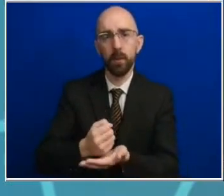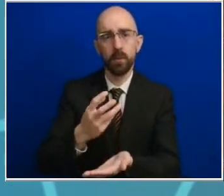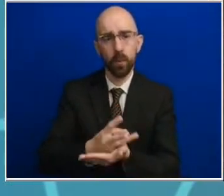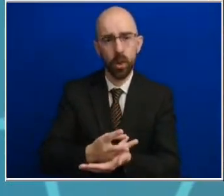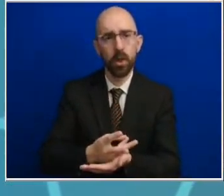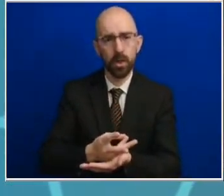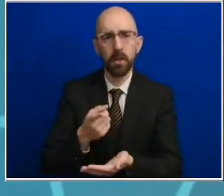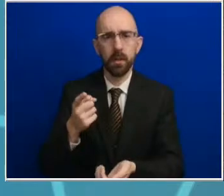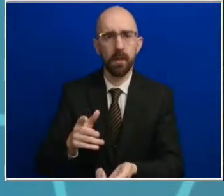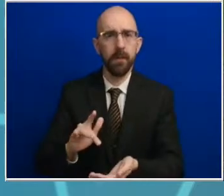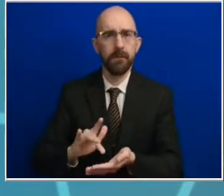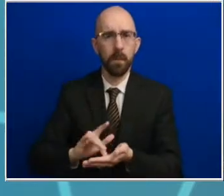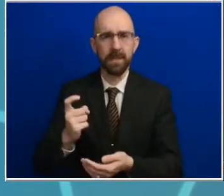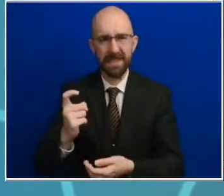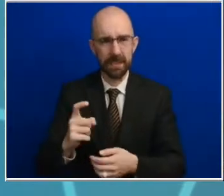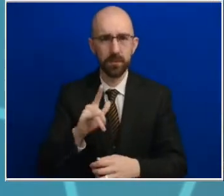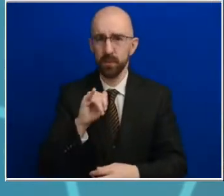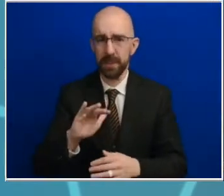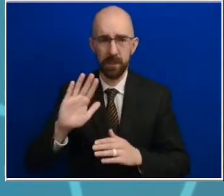pharmacist, so it's really an entire team.